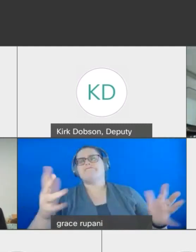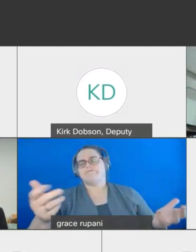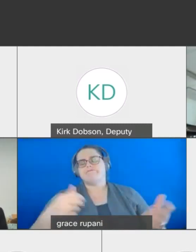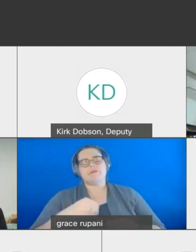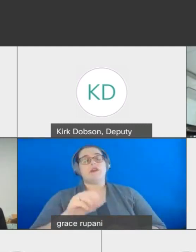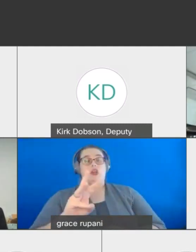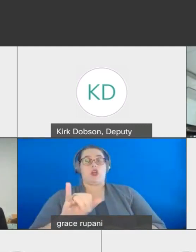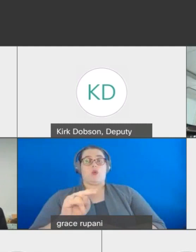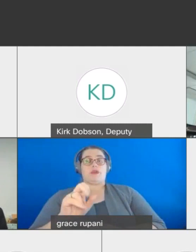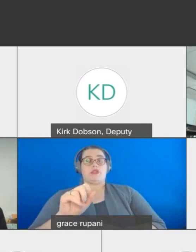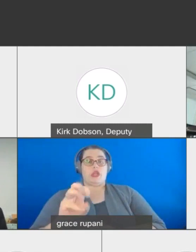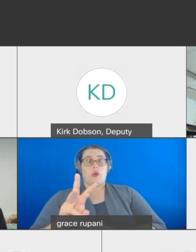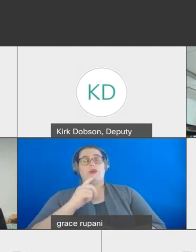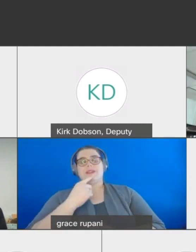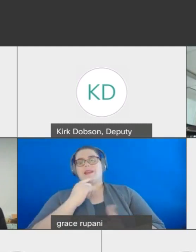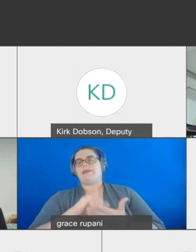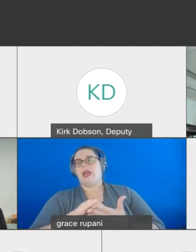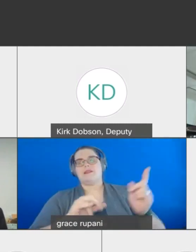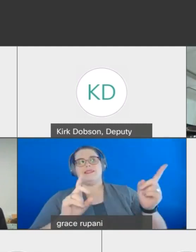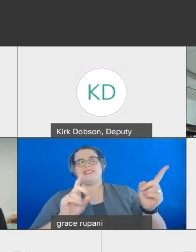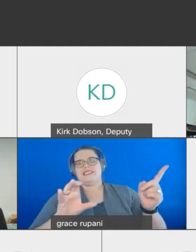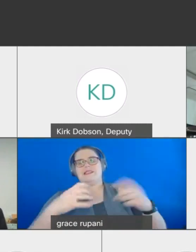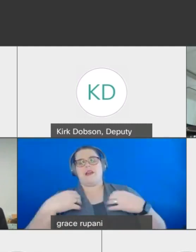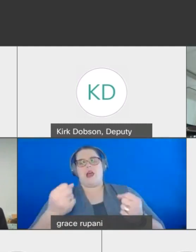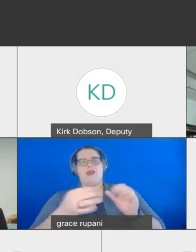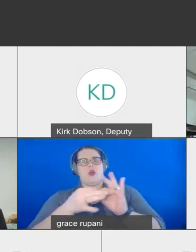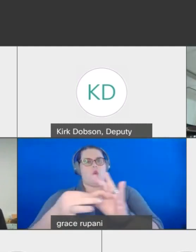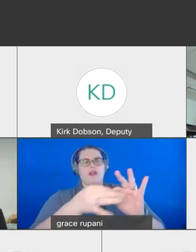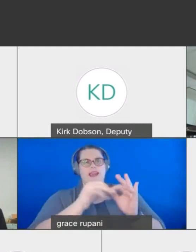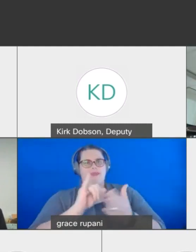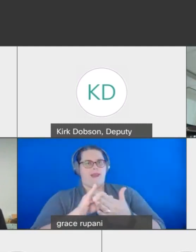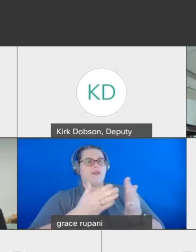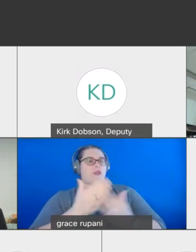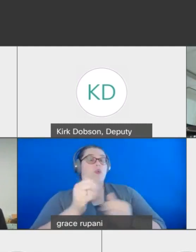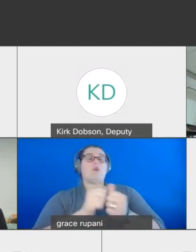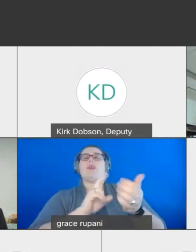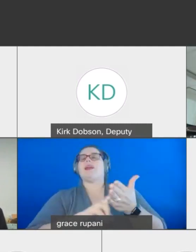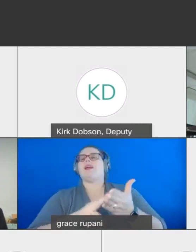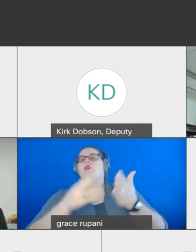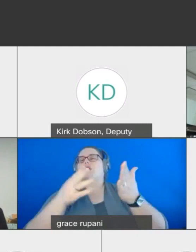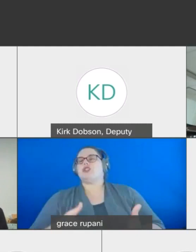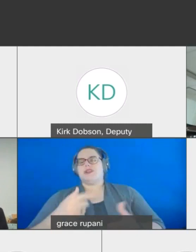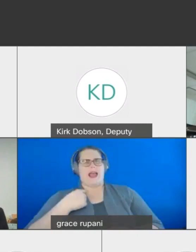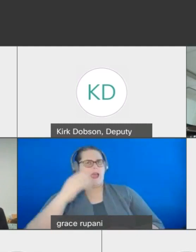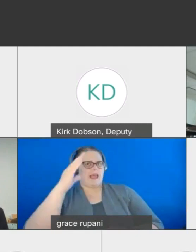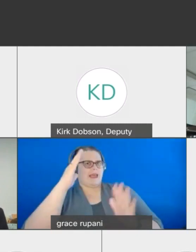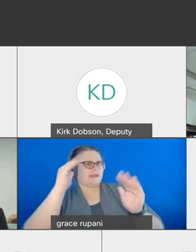is being coordinated by DC Health, done by a contractor, administered, I expect, by a nurse.